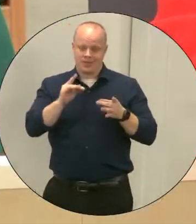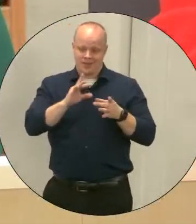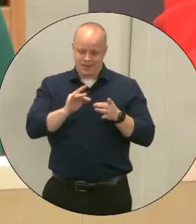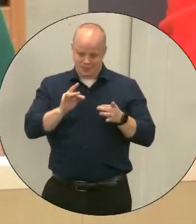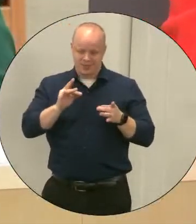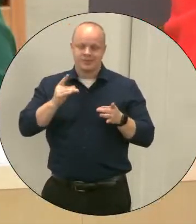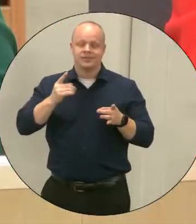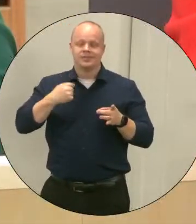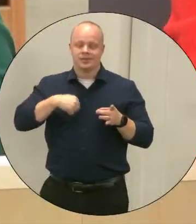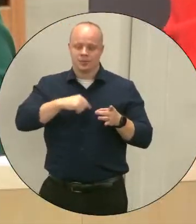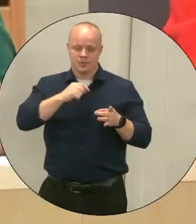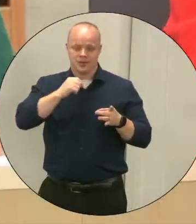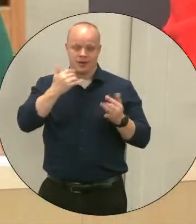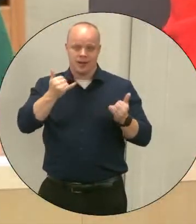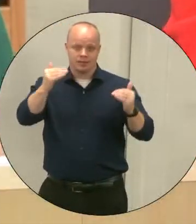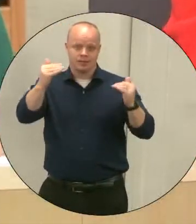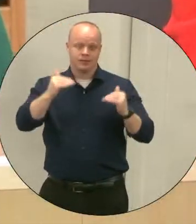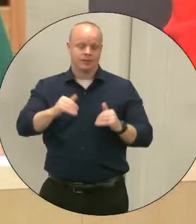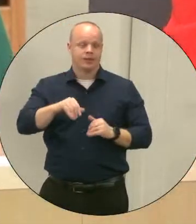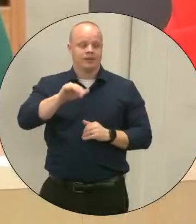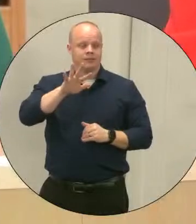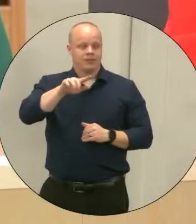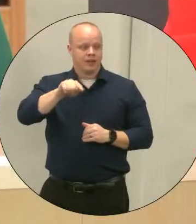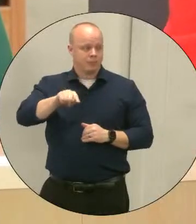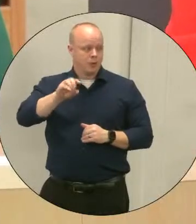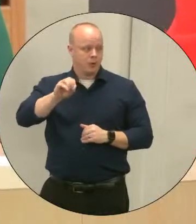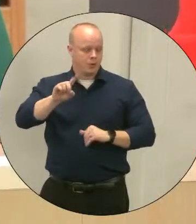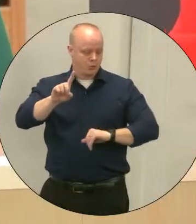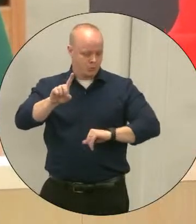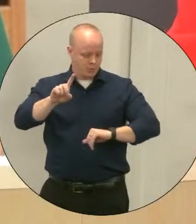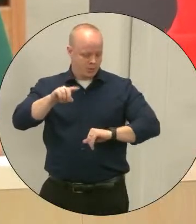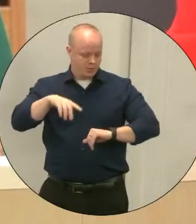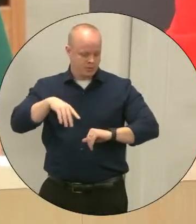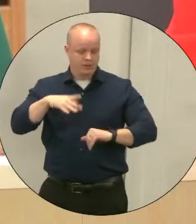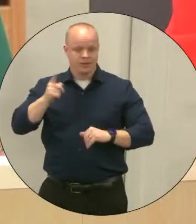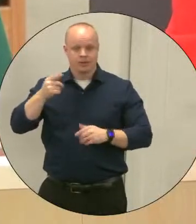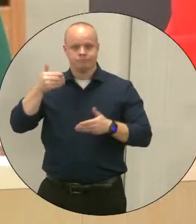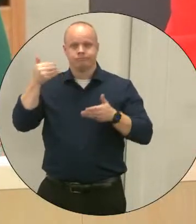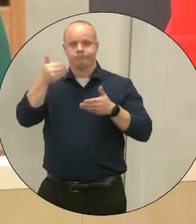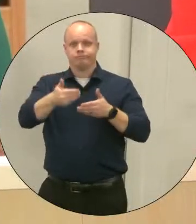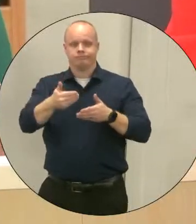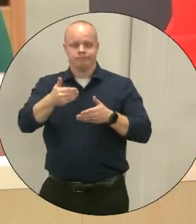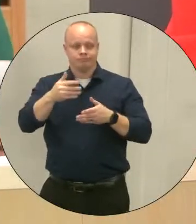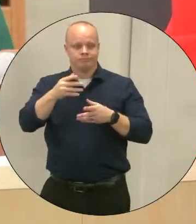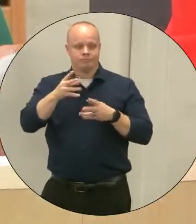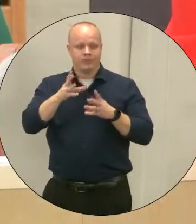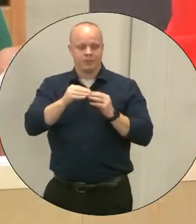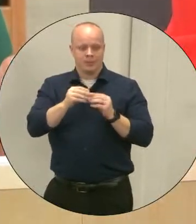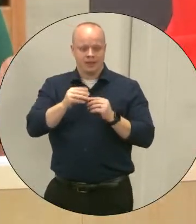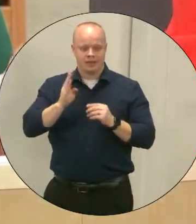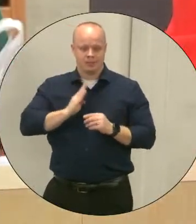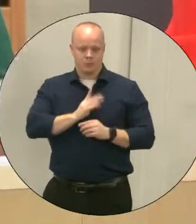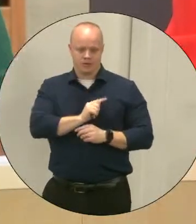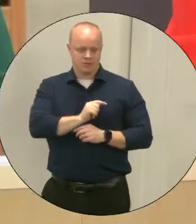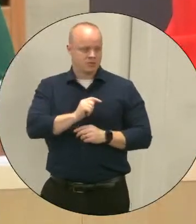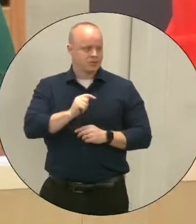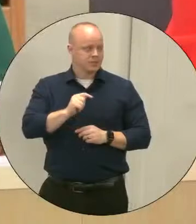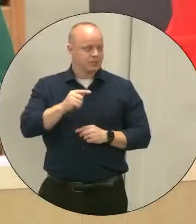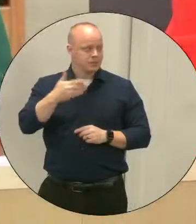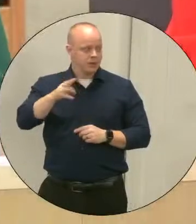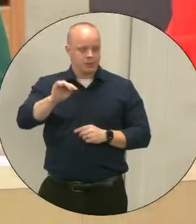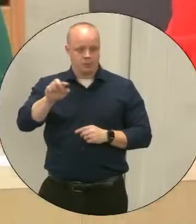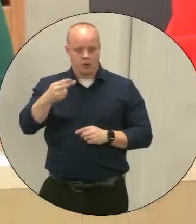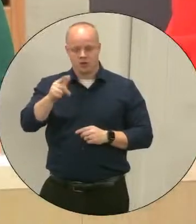now going to go ahead and move to item 5.01, the upcoming meeting of the Board of Trustees. The next meeting will be on